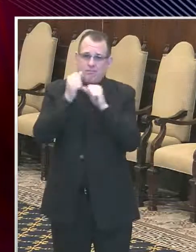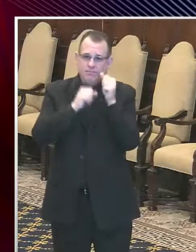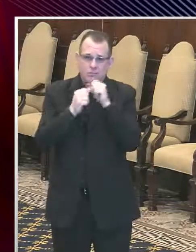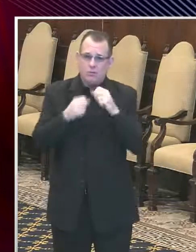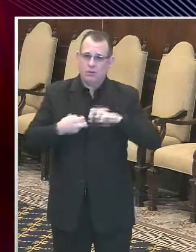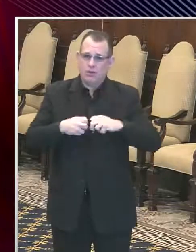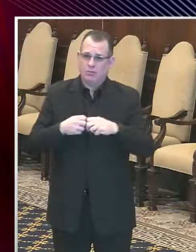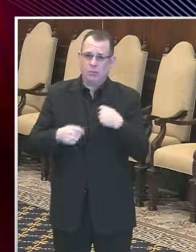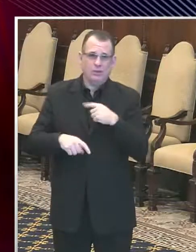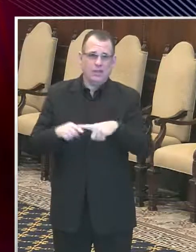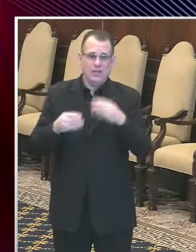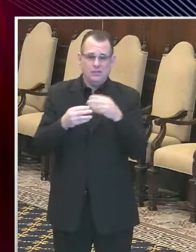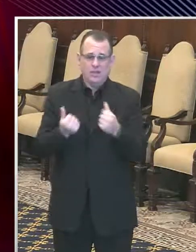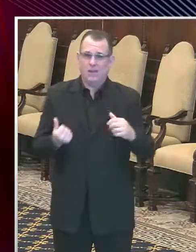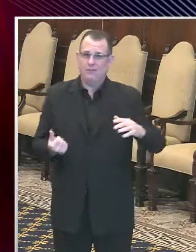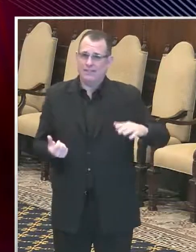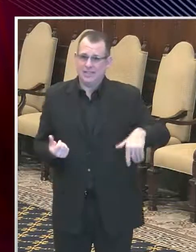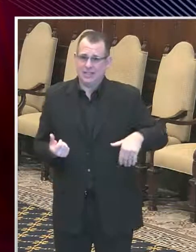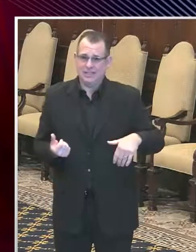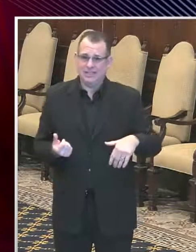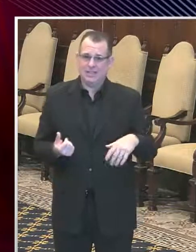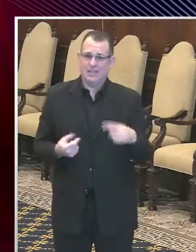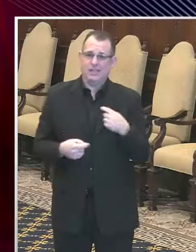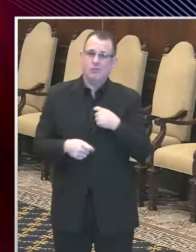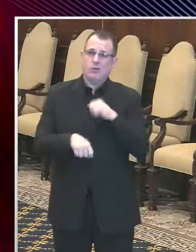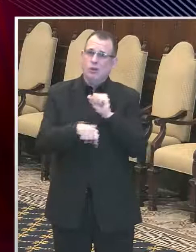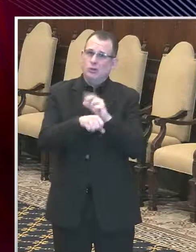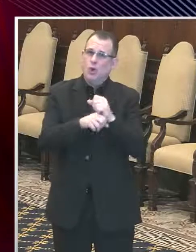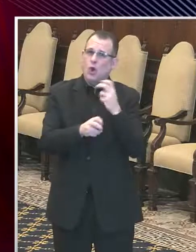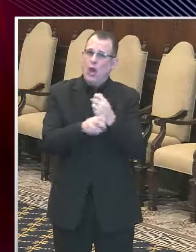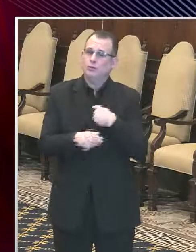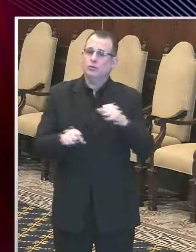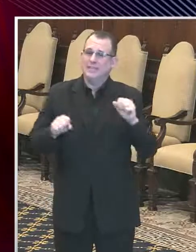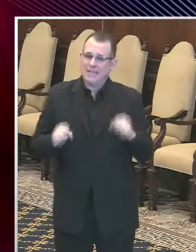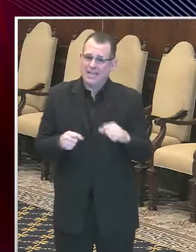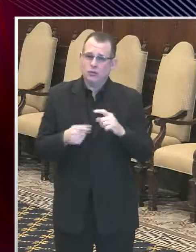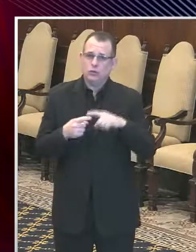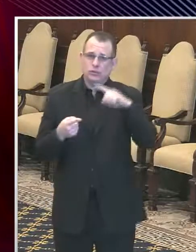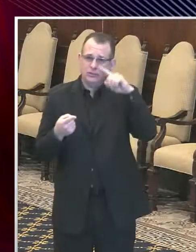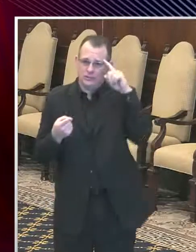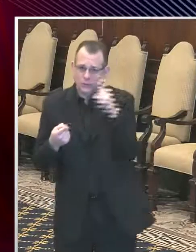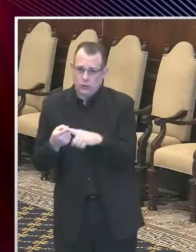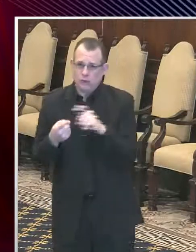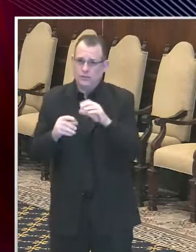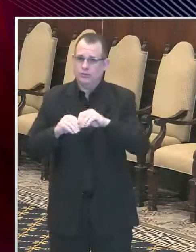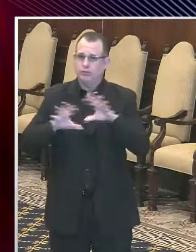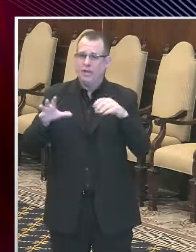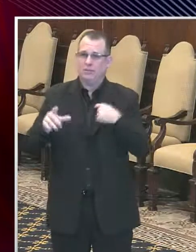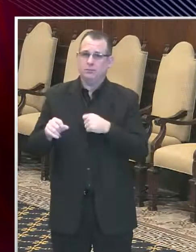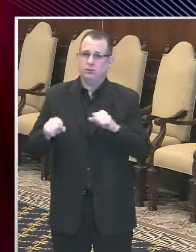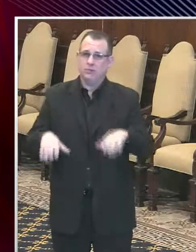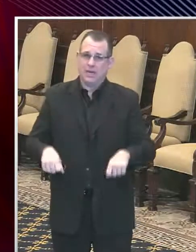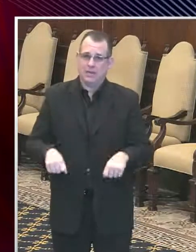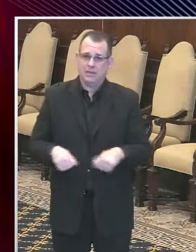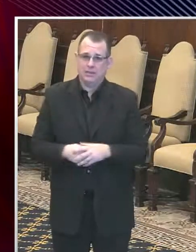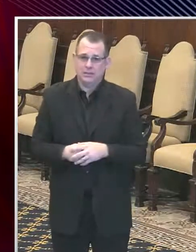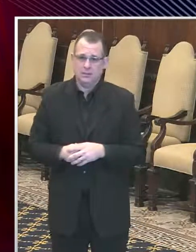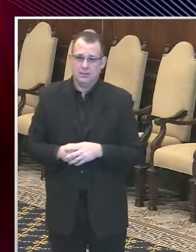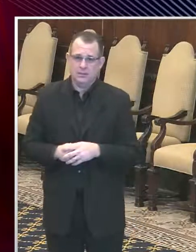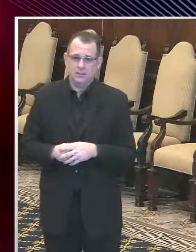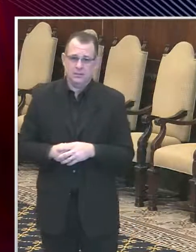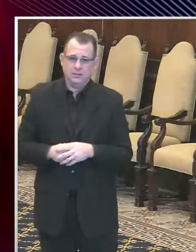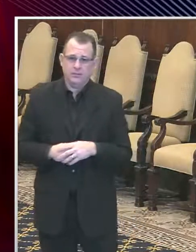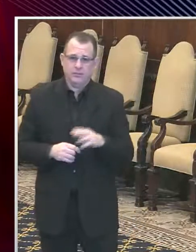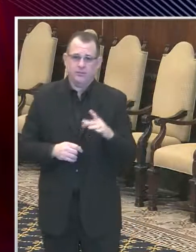it yet, but we are absolutely working as hard as we can to try to slow the spread in those homes. Why? I mean, obviously it's tough because